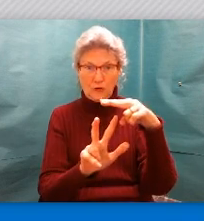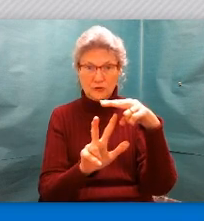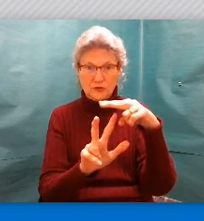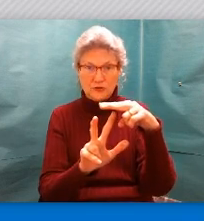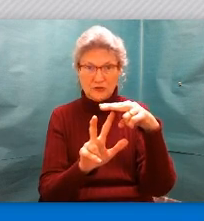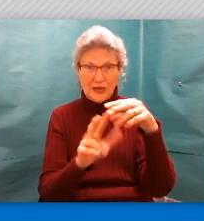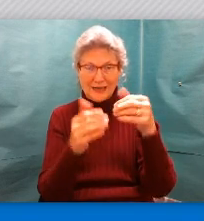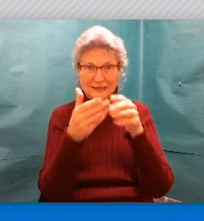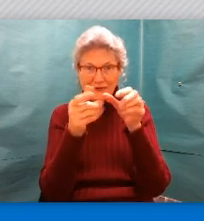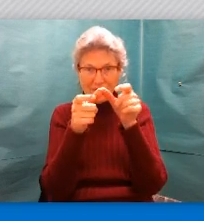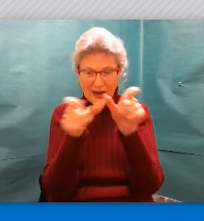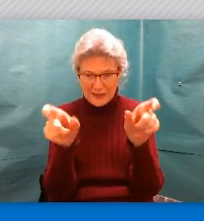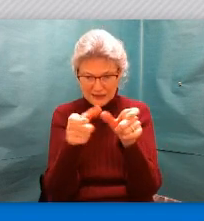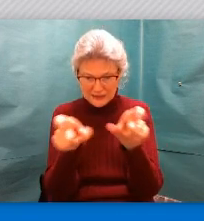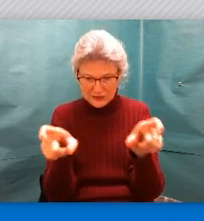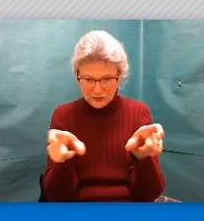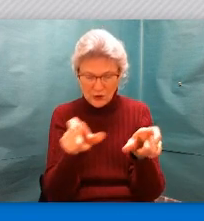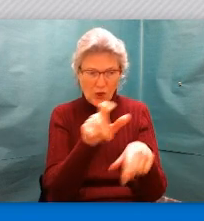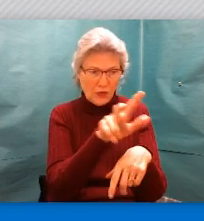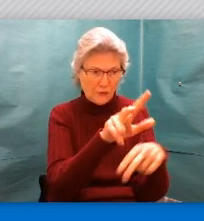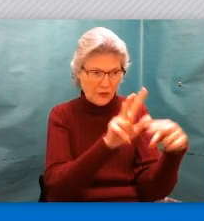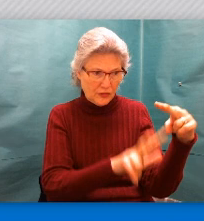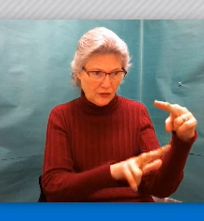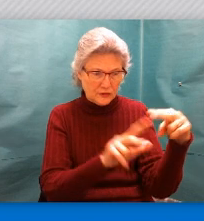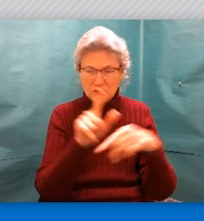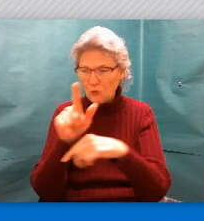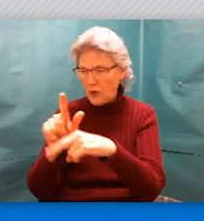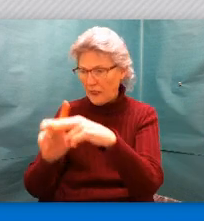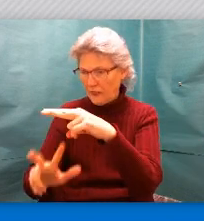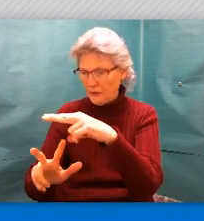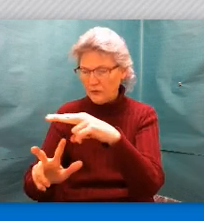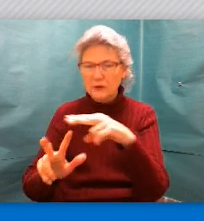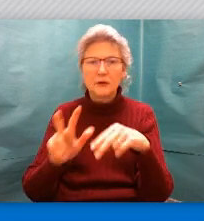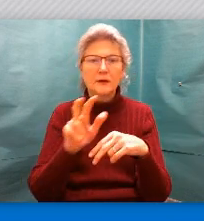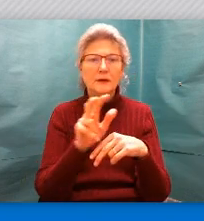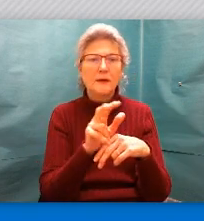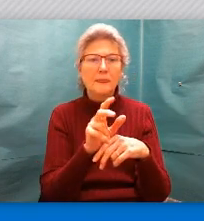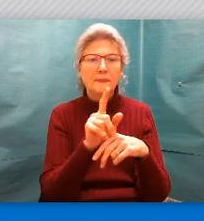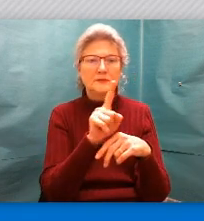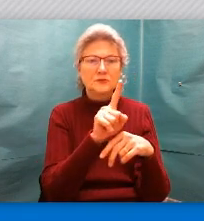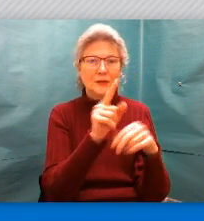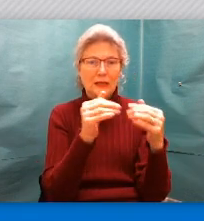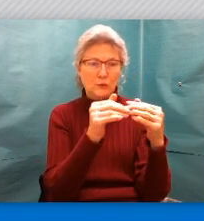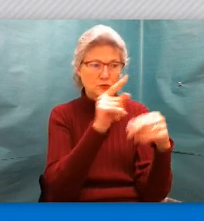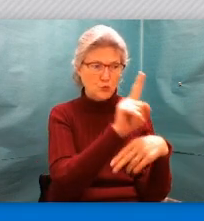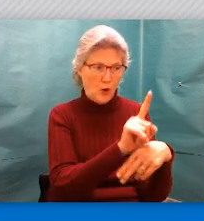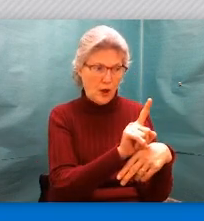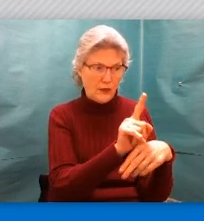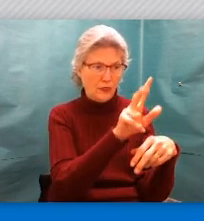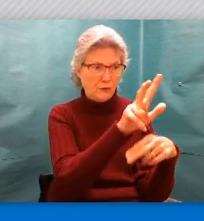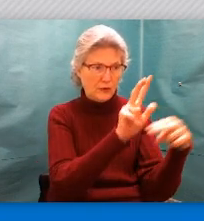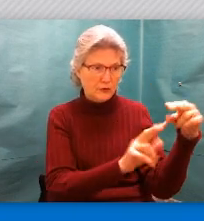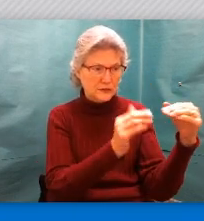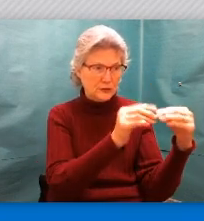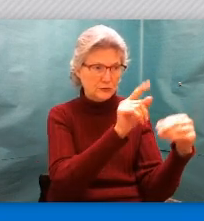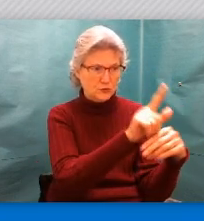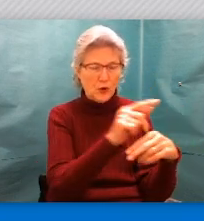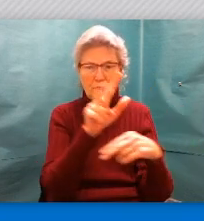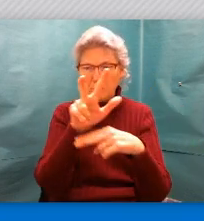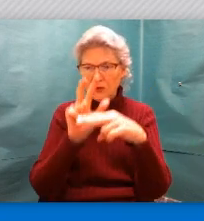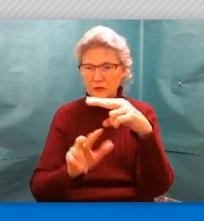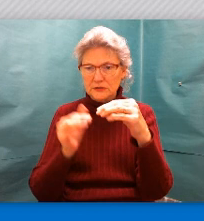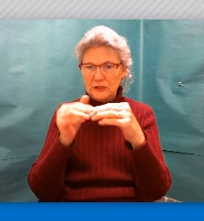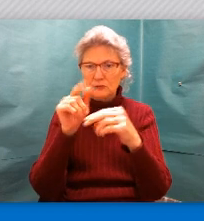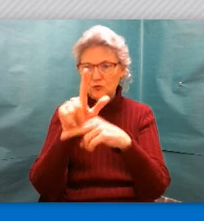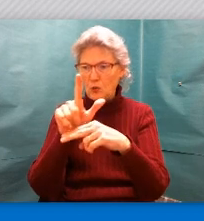here and I made this into a 1. So this is equal to 1. This is equal to 1. And now what am I left with? I'm left